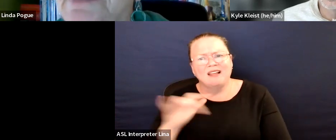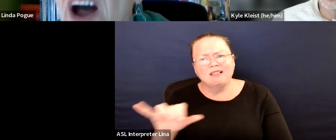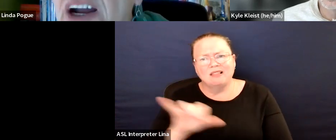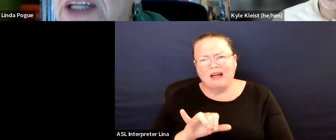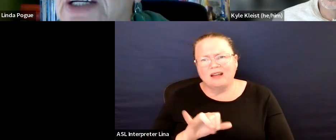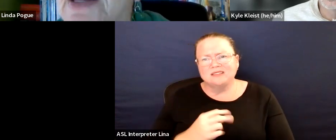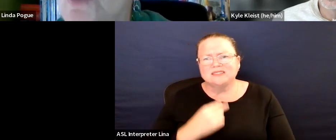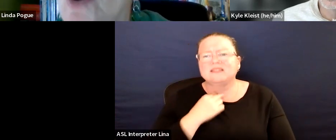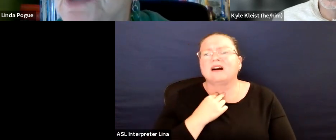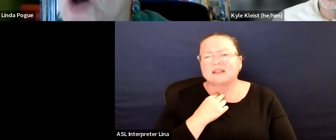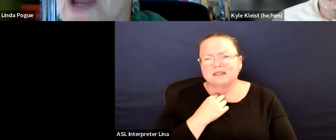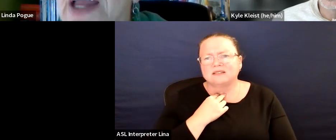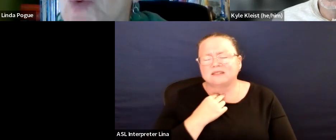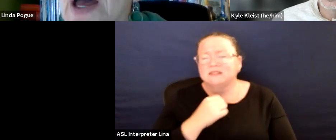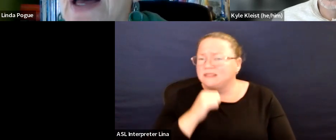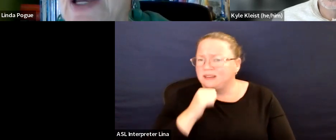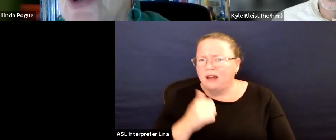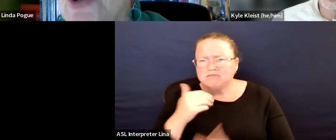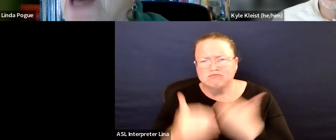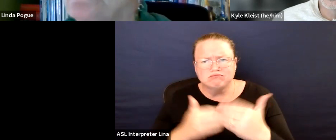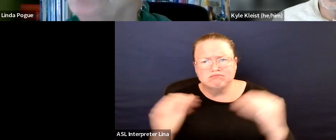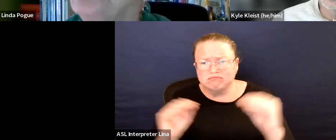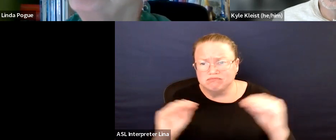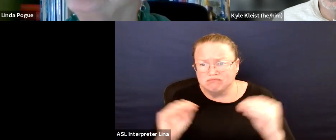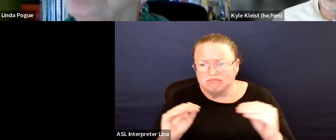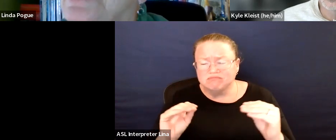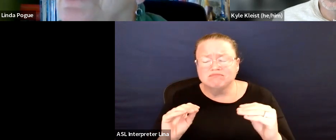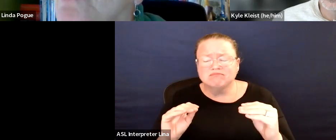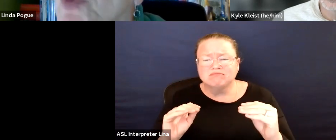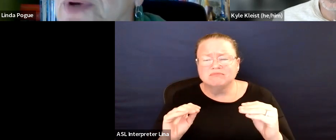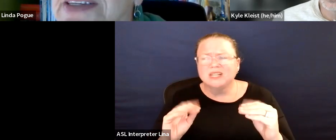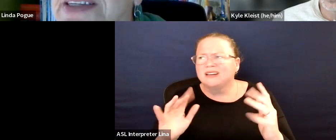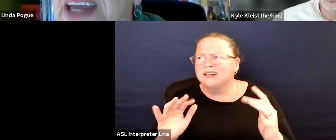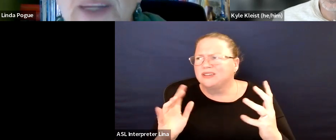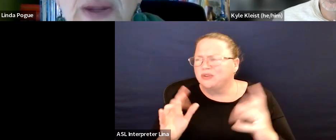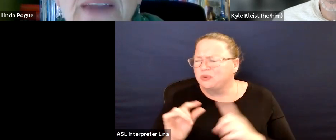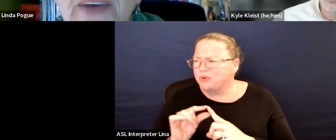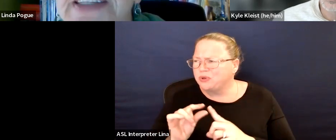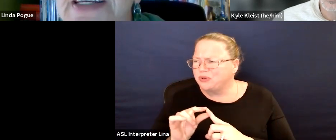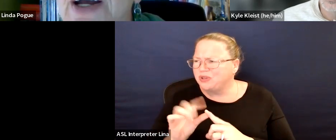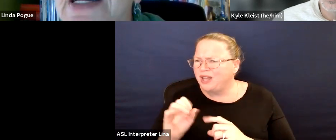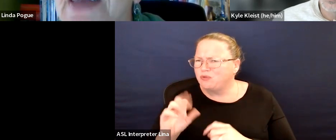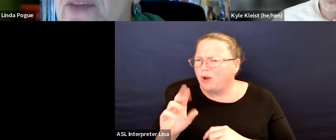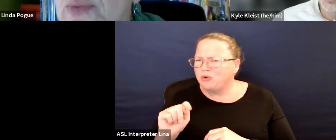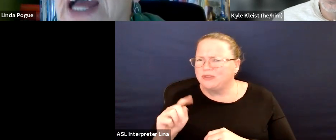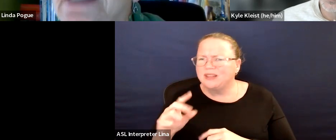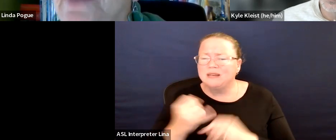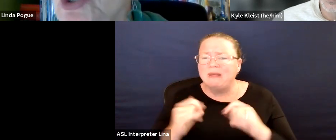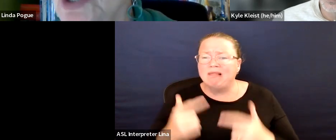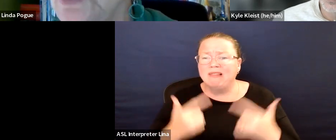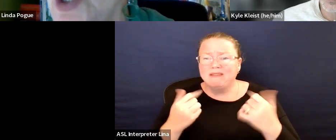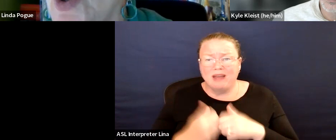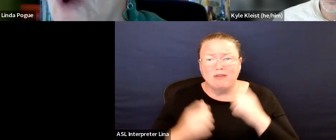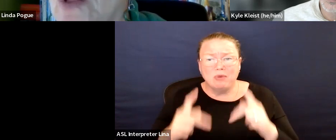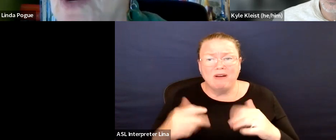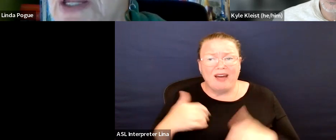be stuck. They're not going anywhere. They haven't, the Ed Roberts independent living is the idea that everybody has a